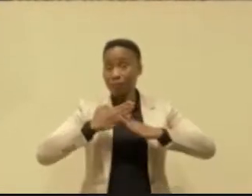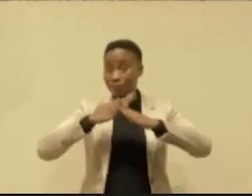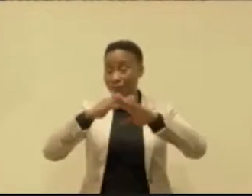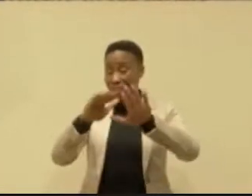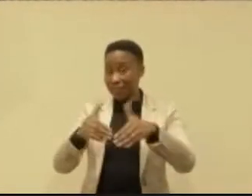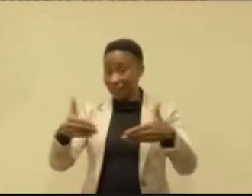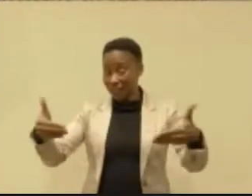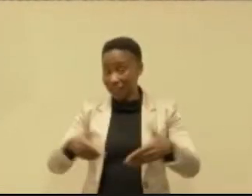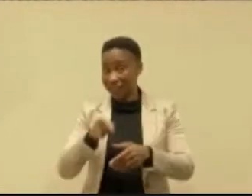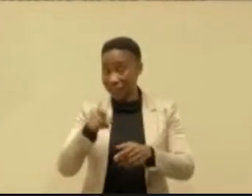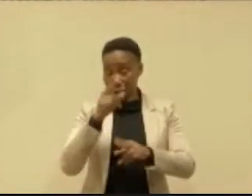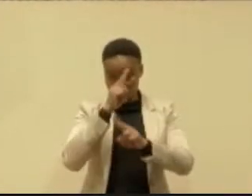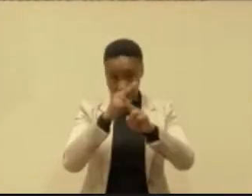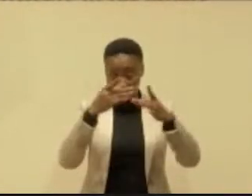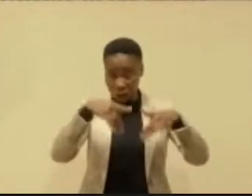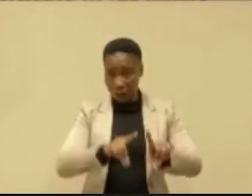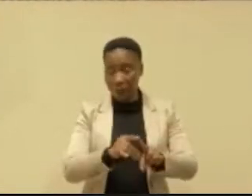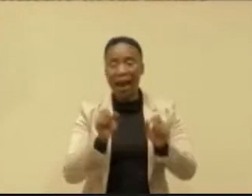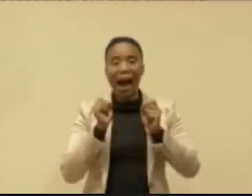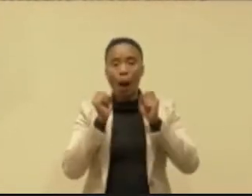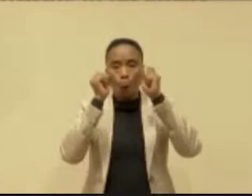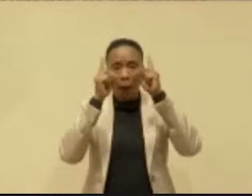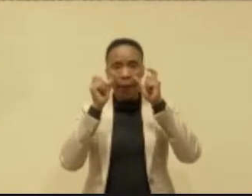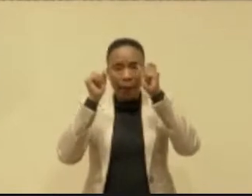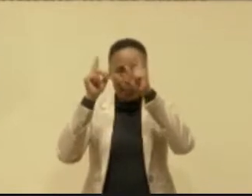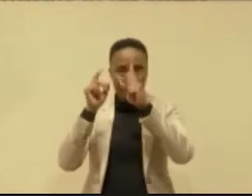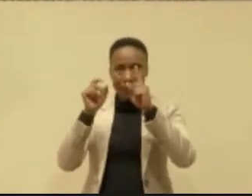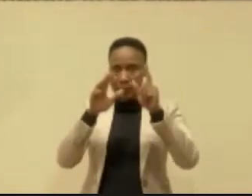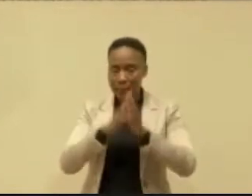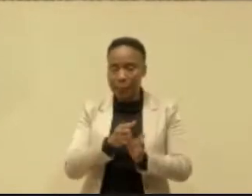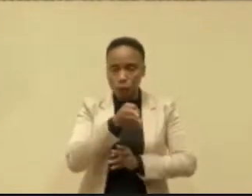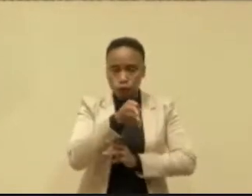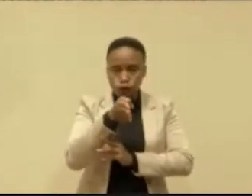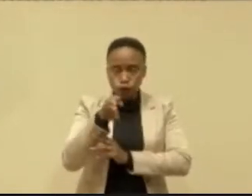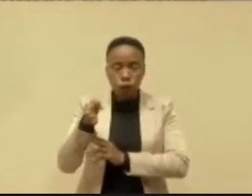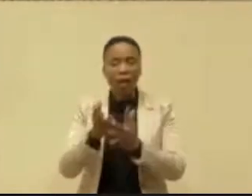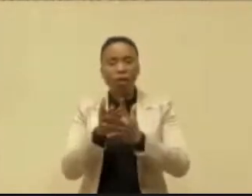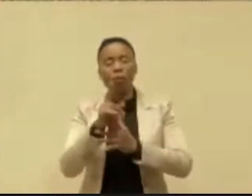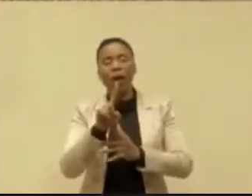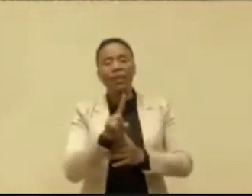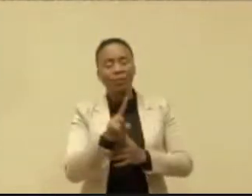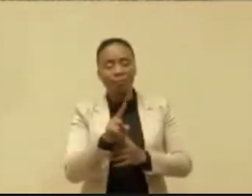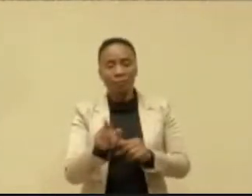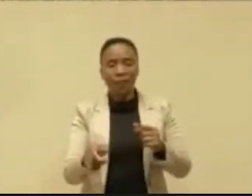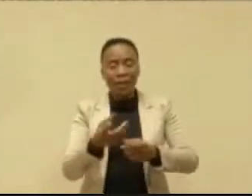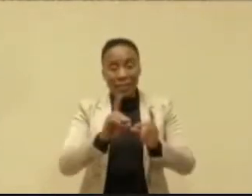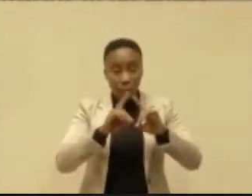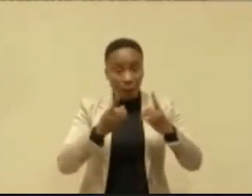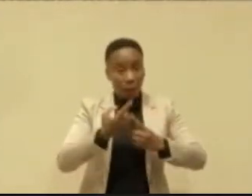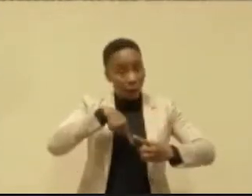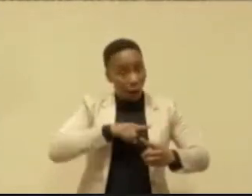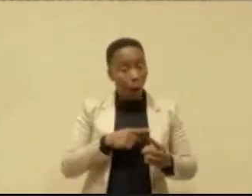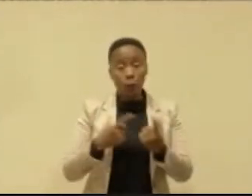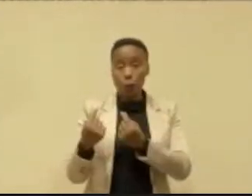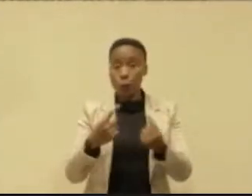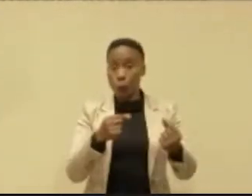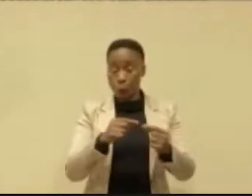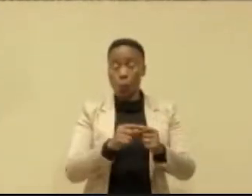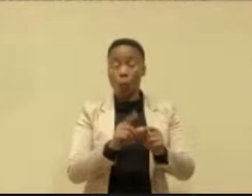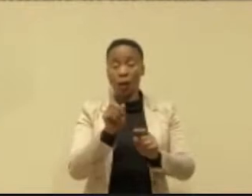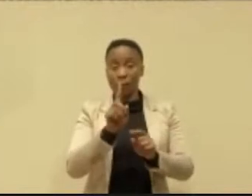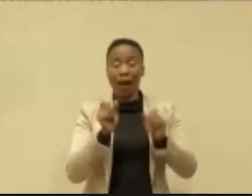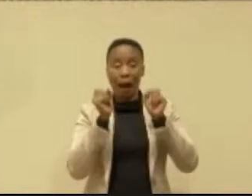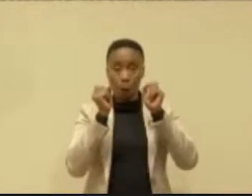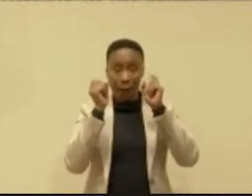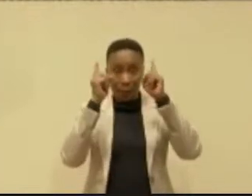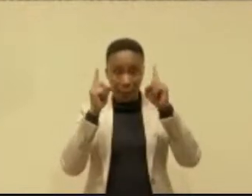honorable chair awareness raising through the following our department is doing awareness